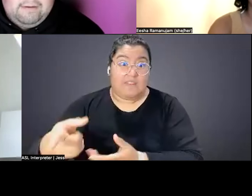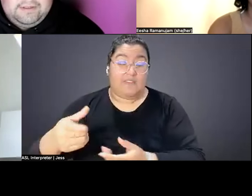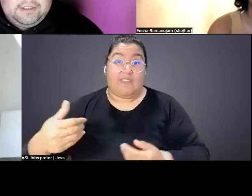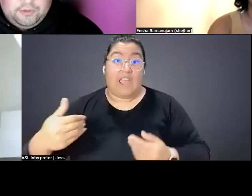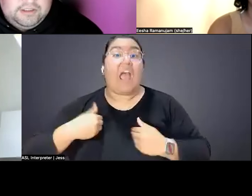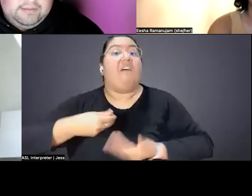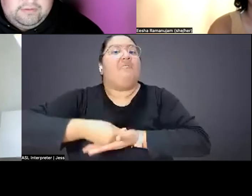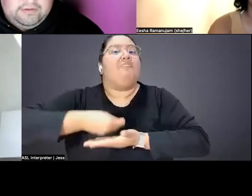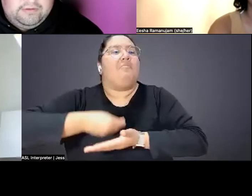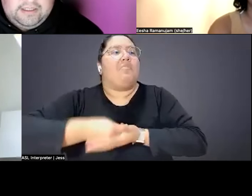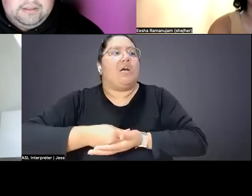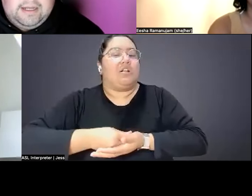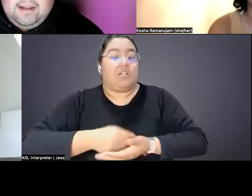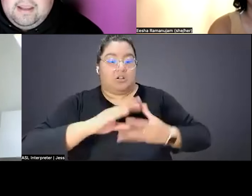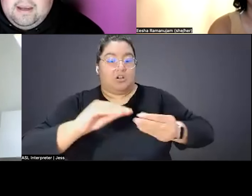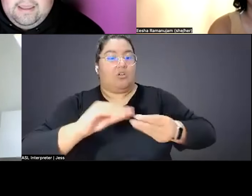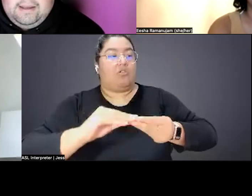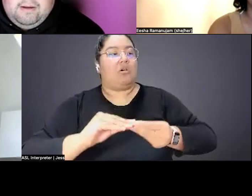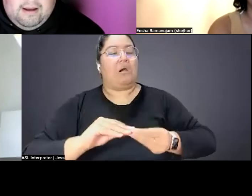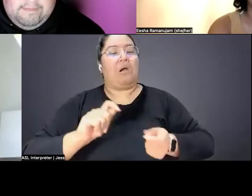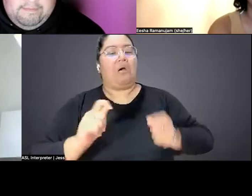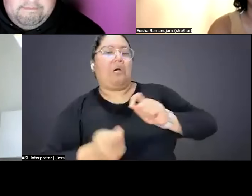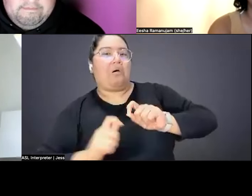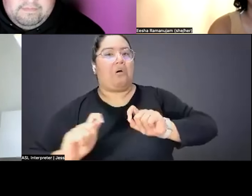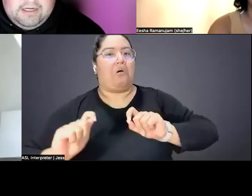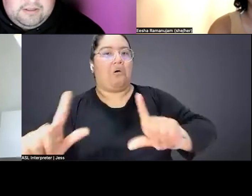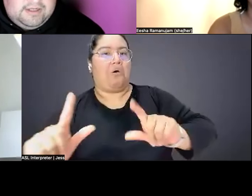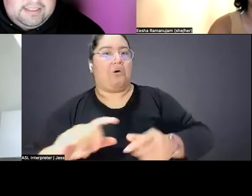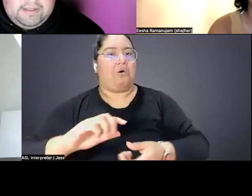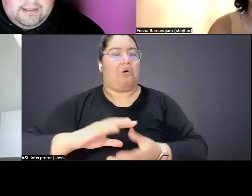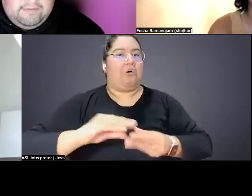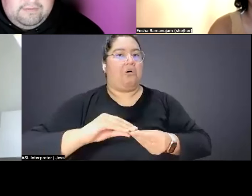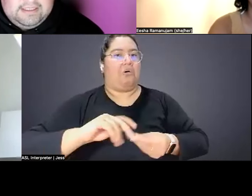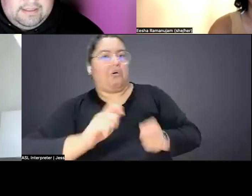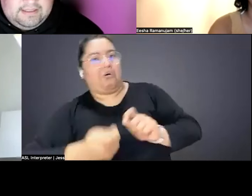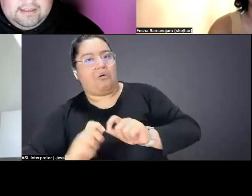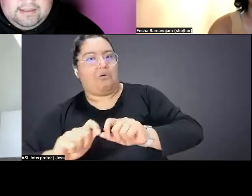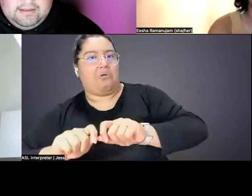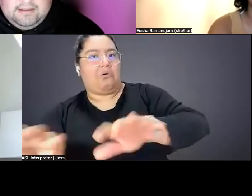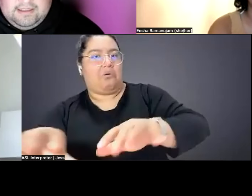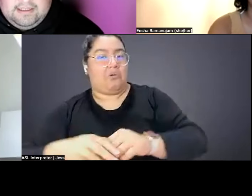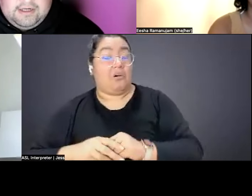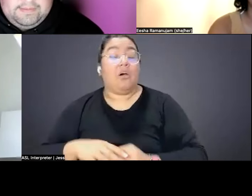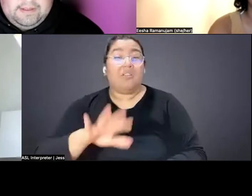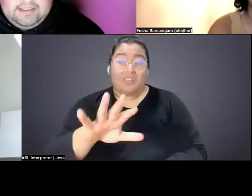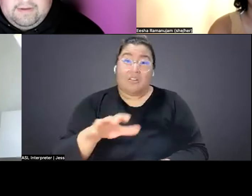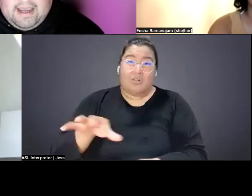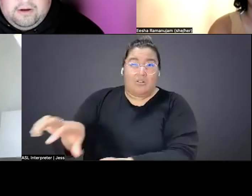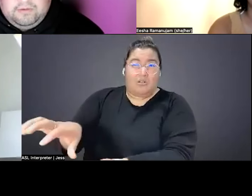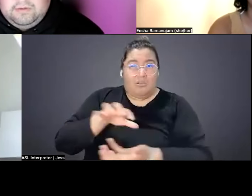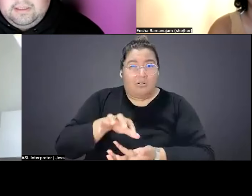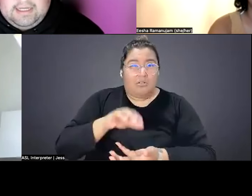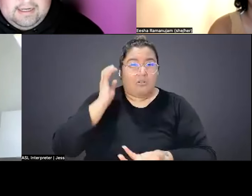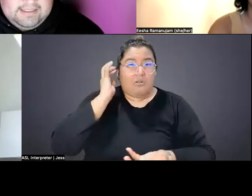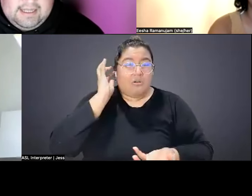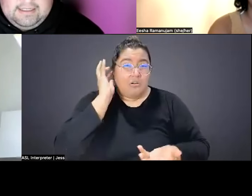they have such ownership of information, right? I think there also has to be a lot of investment in the transparency of